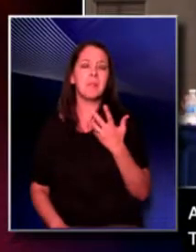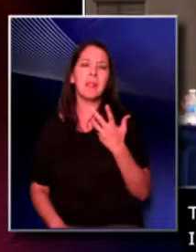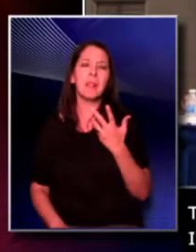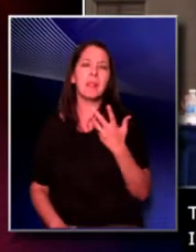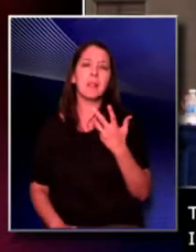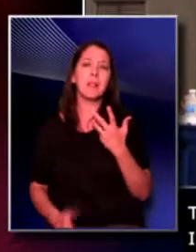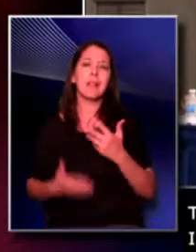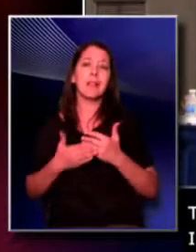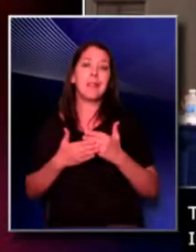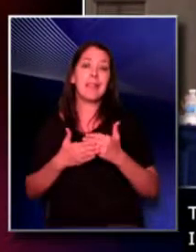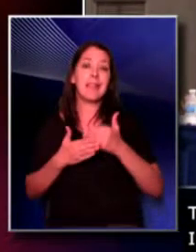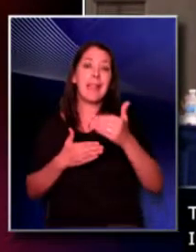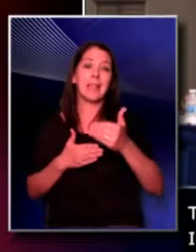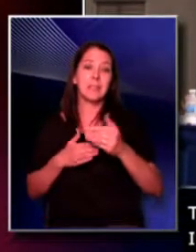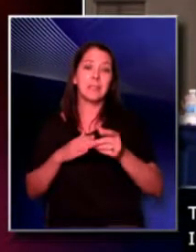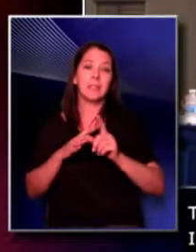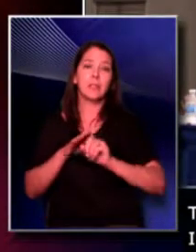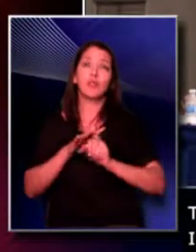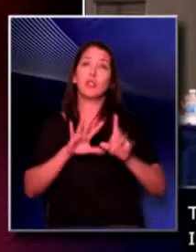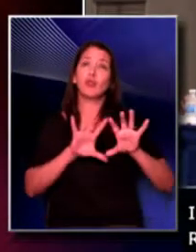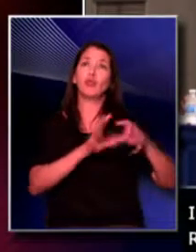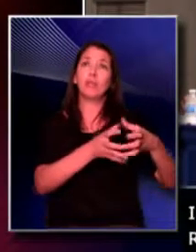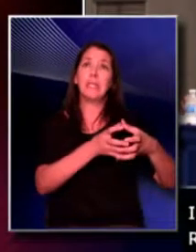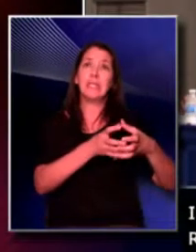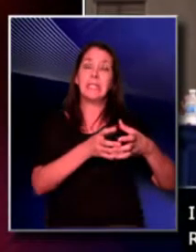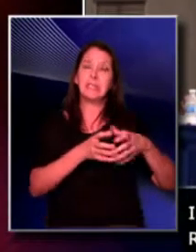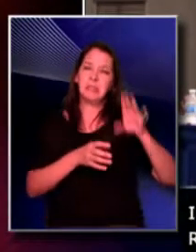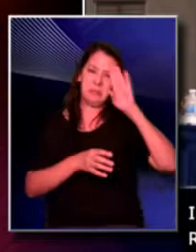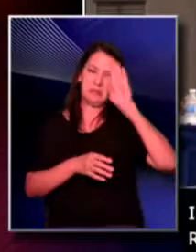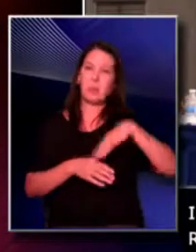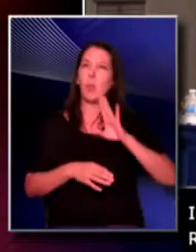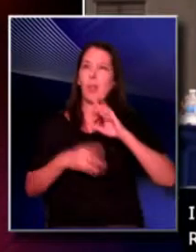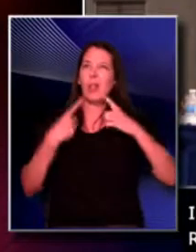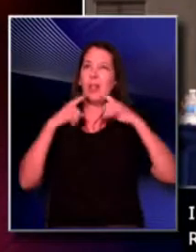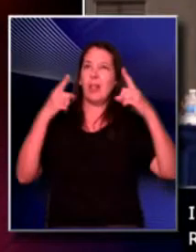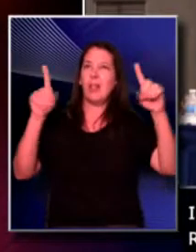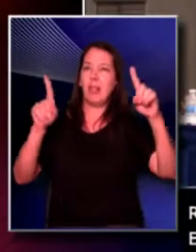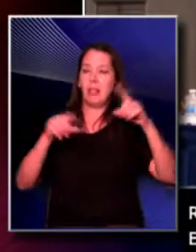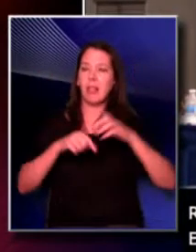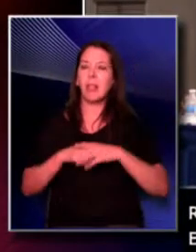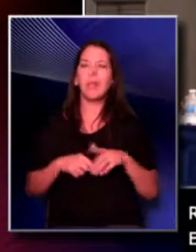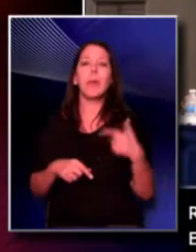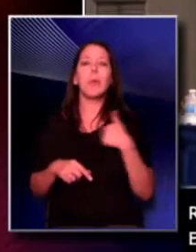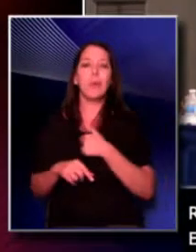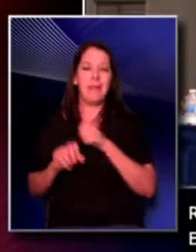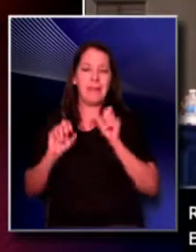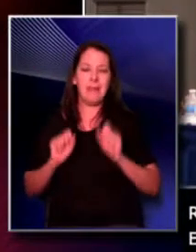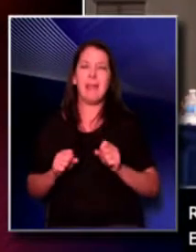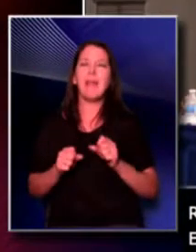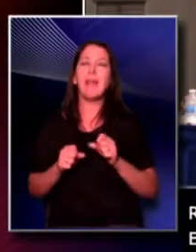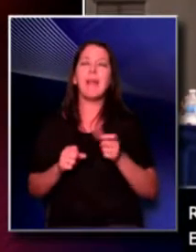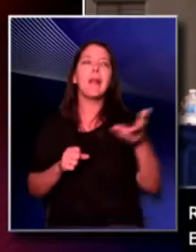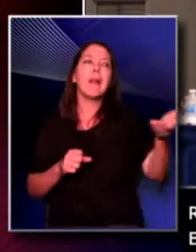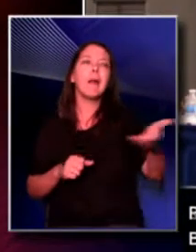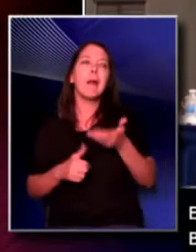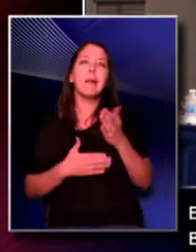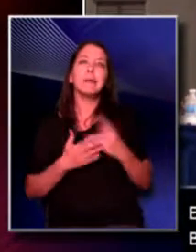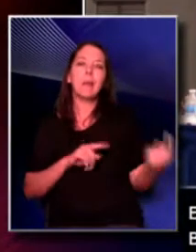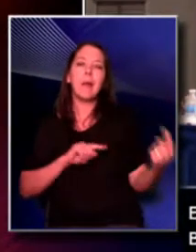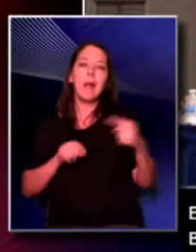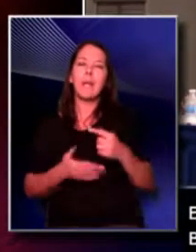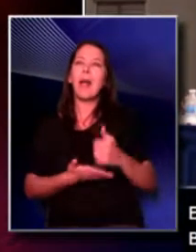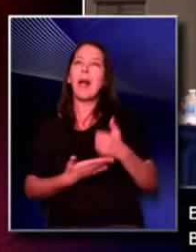retreat, since the last one seemed to be very successful, we can bring in someone to talk about the board role